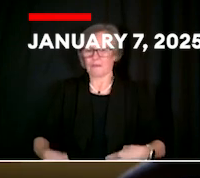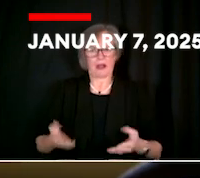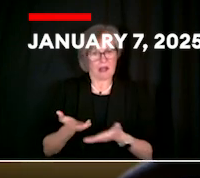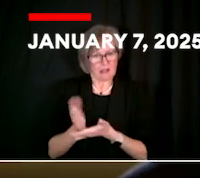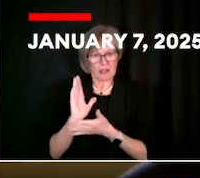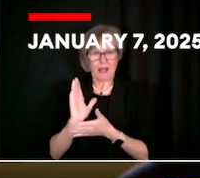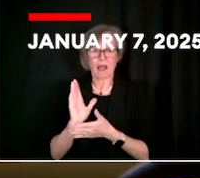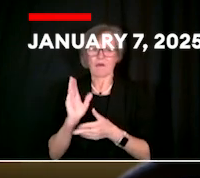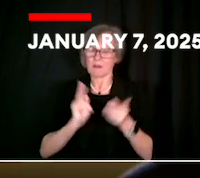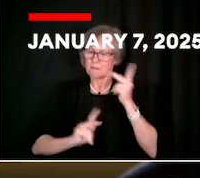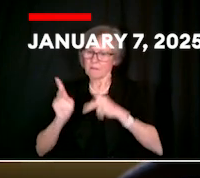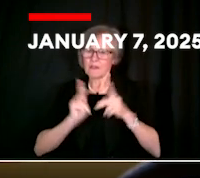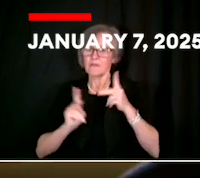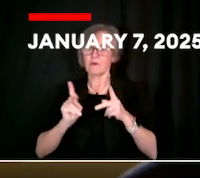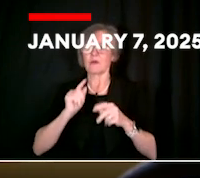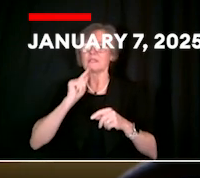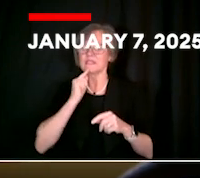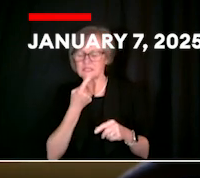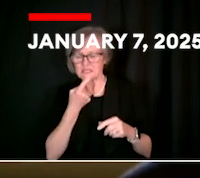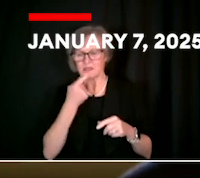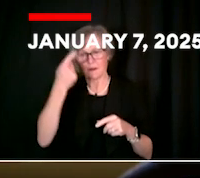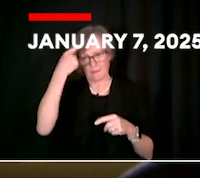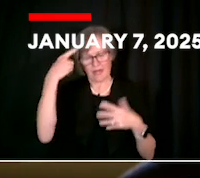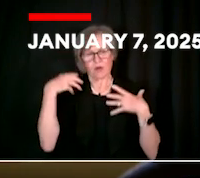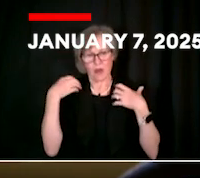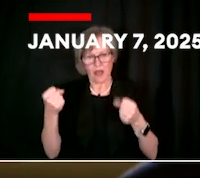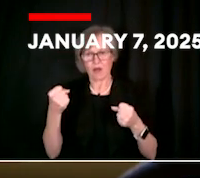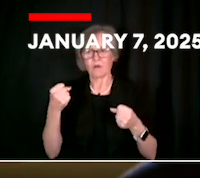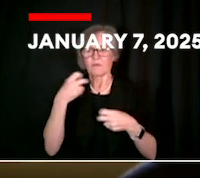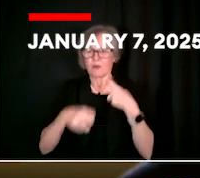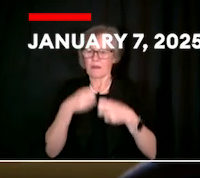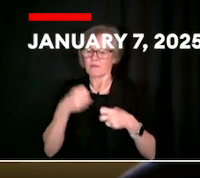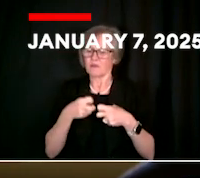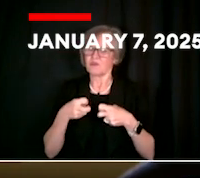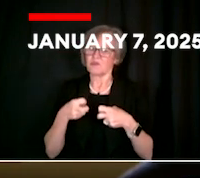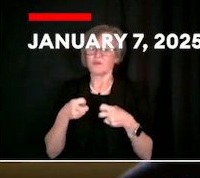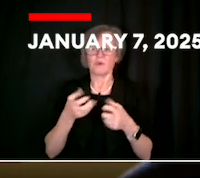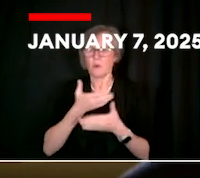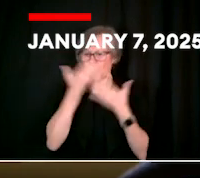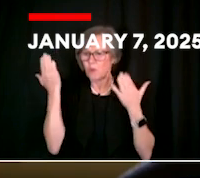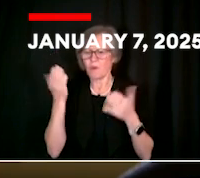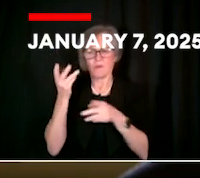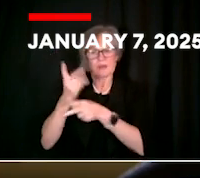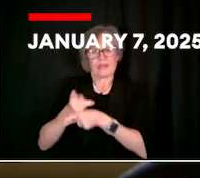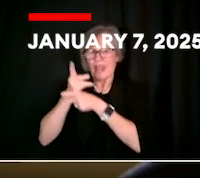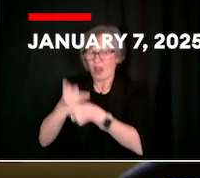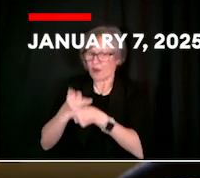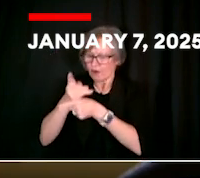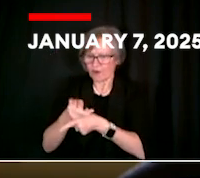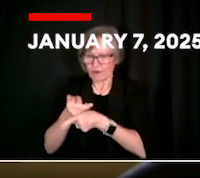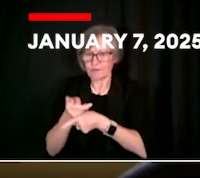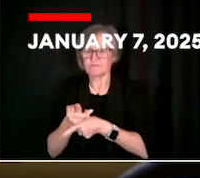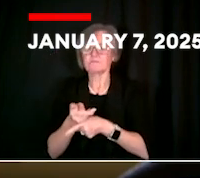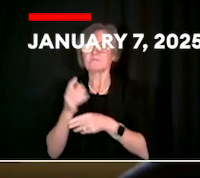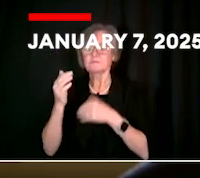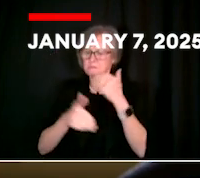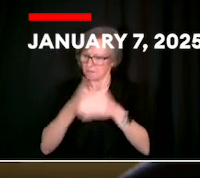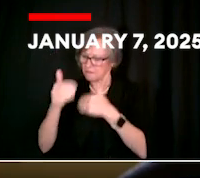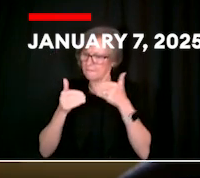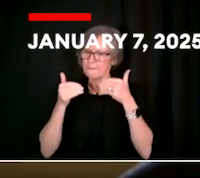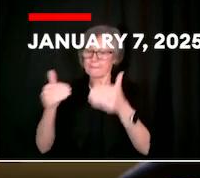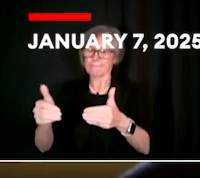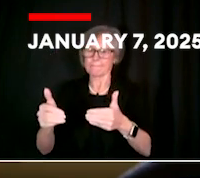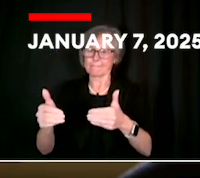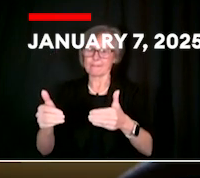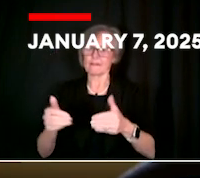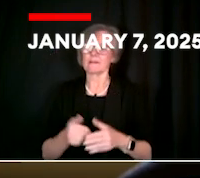people who are dealing with severe mental health illness to remain without the proper care. As we move forward, another